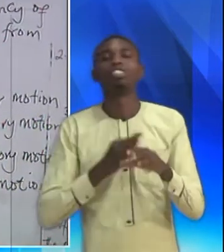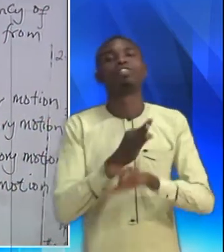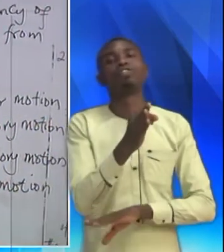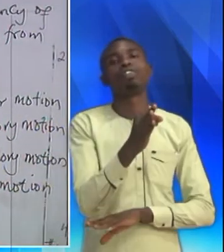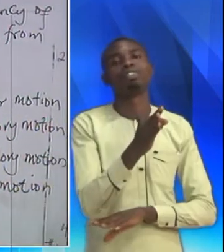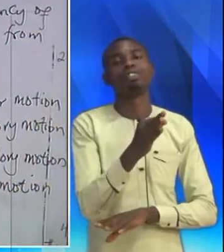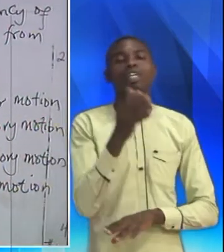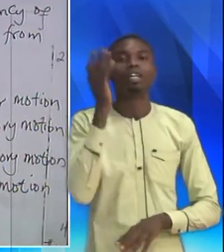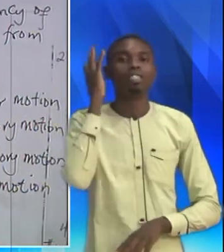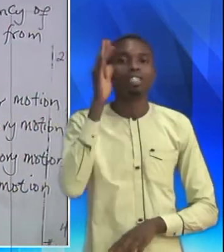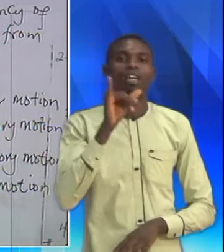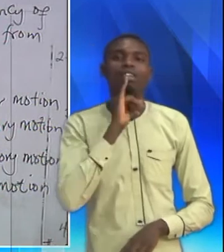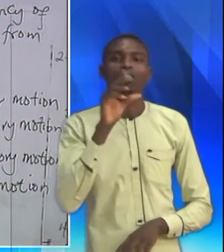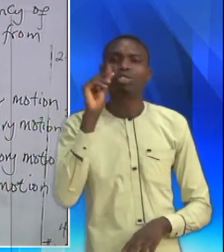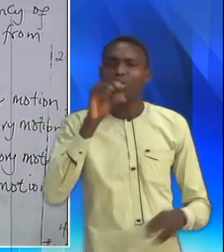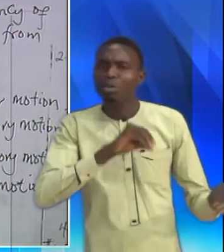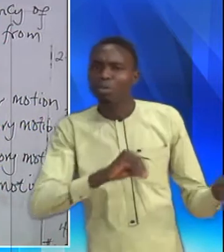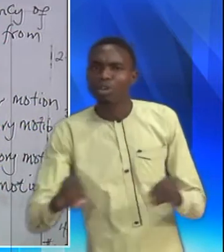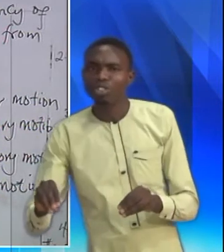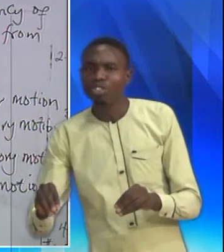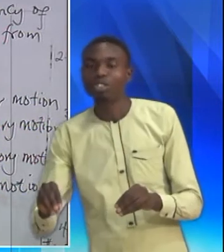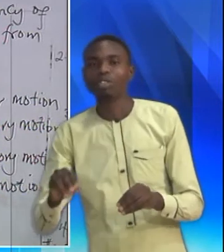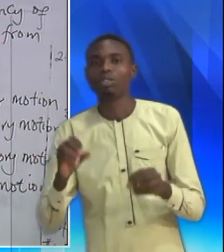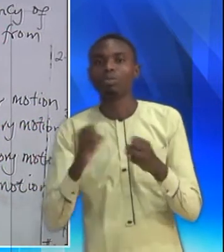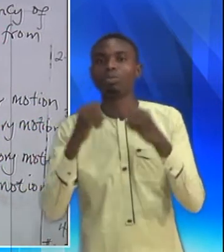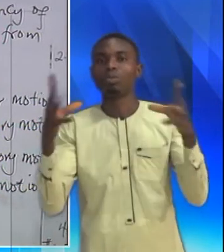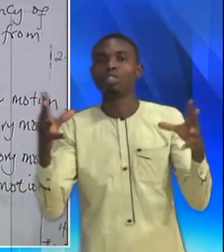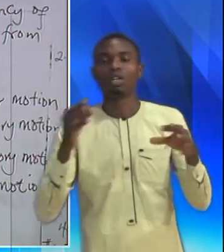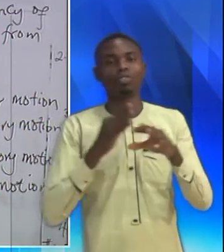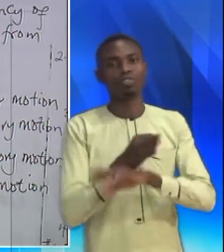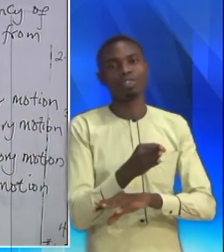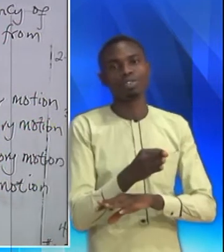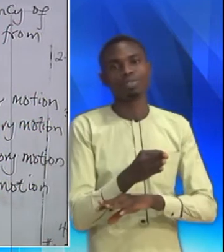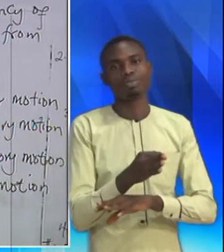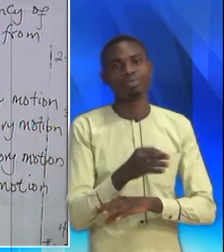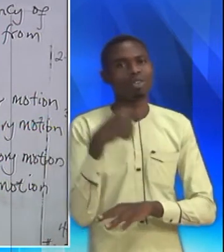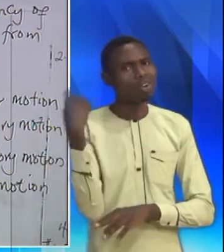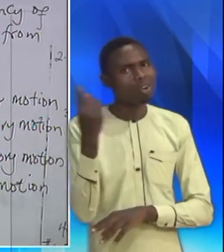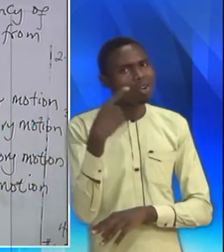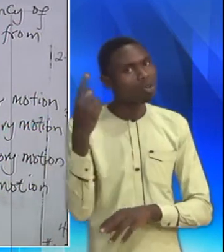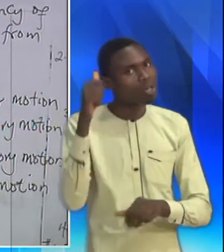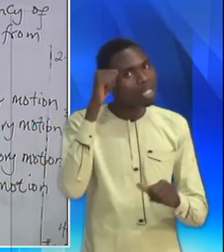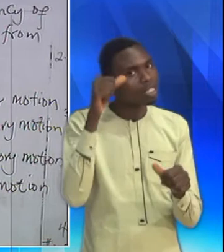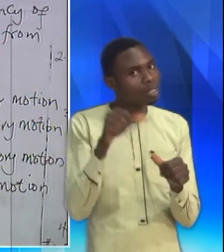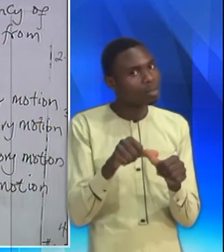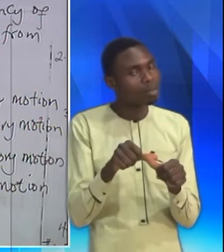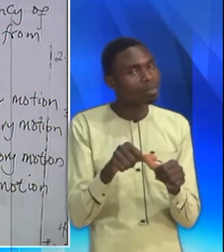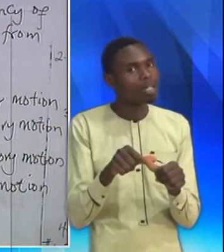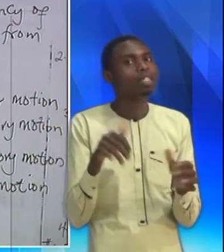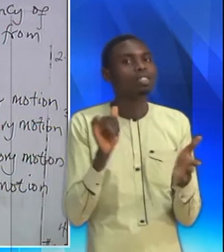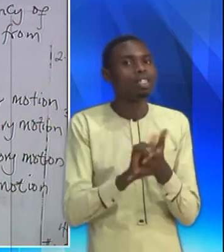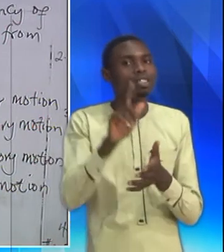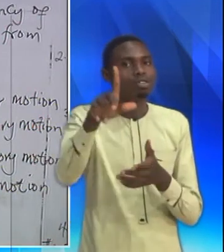no motion without what? Without force. Please, always put it at the back of your mind that you can only have